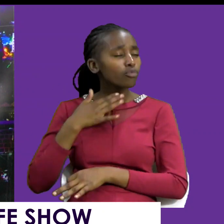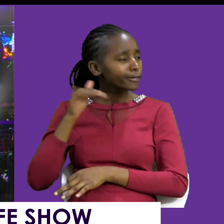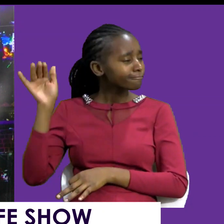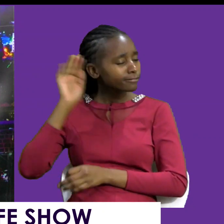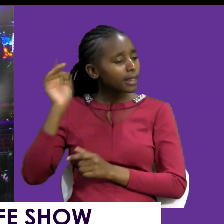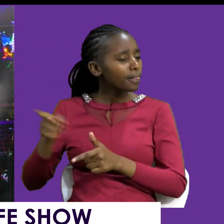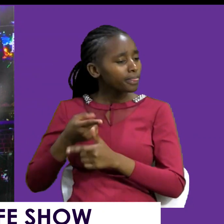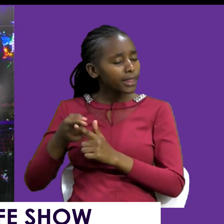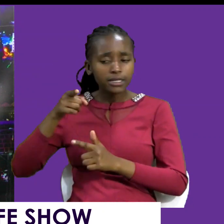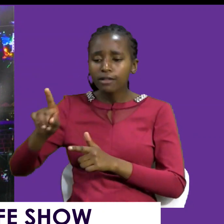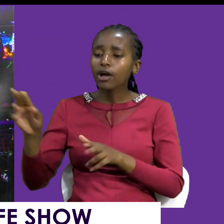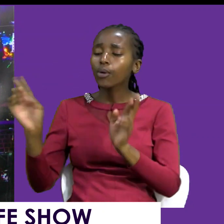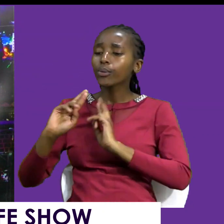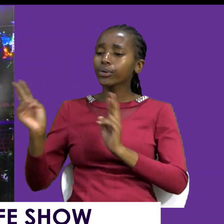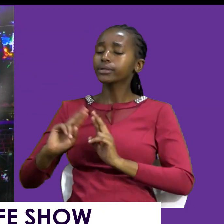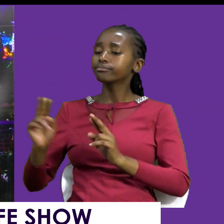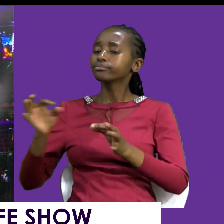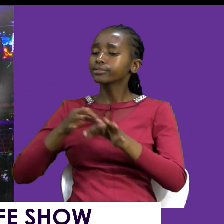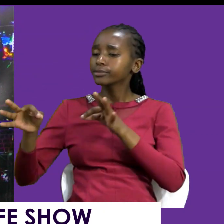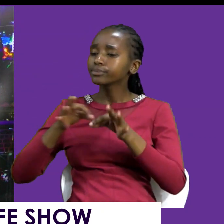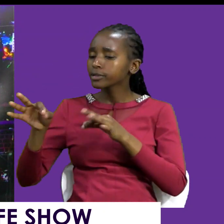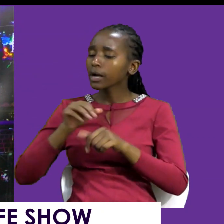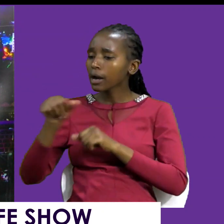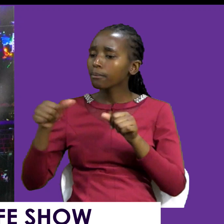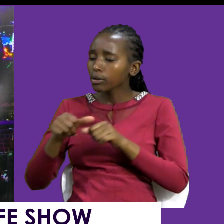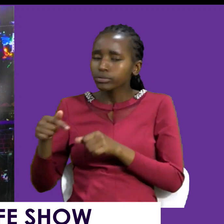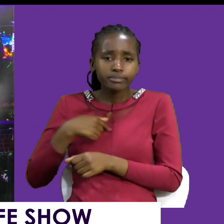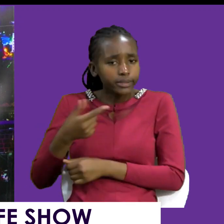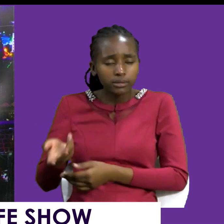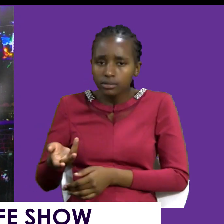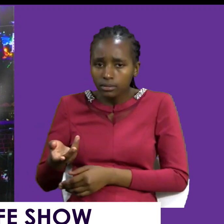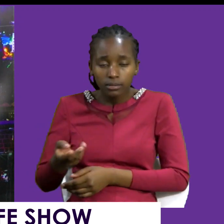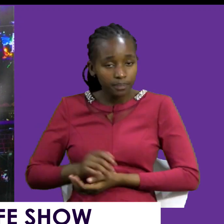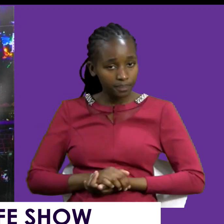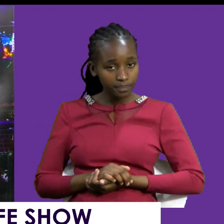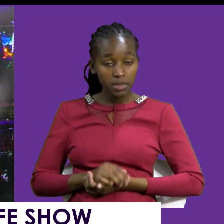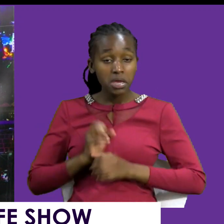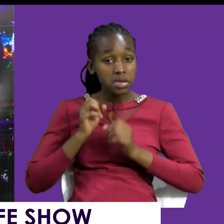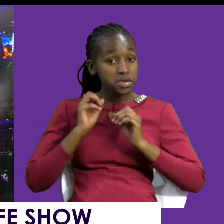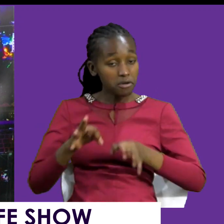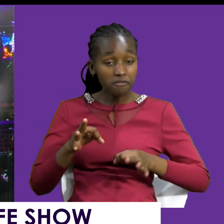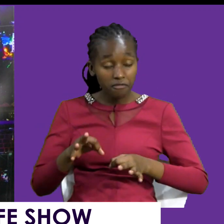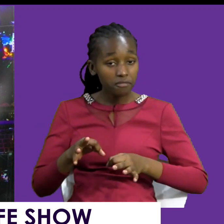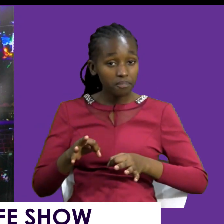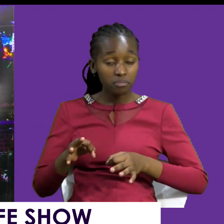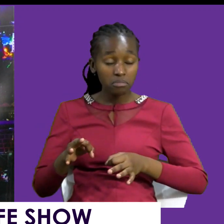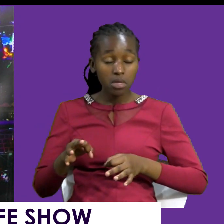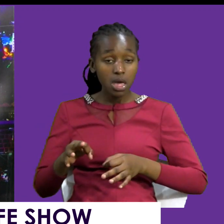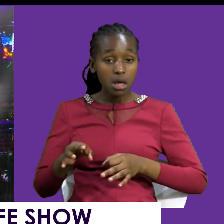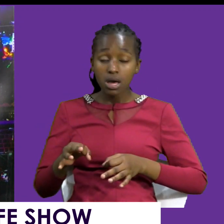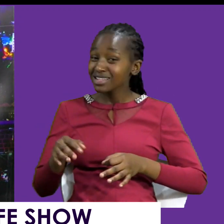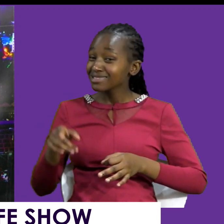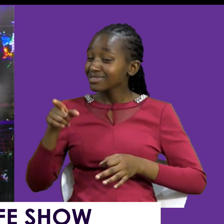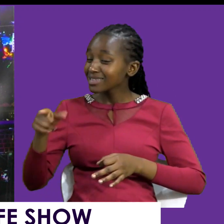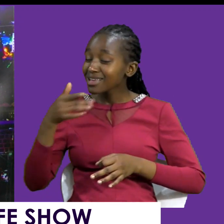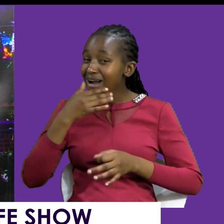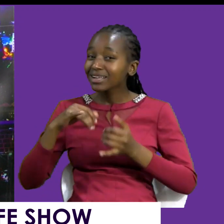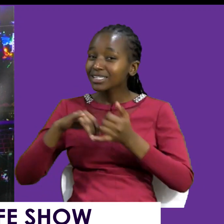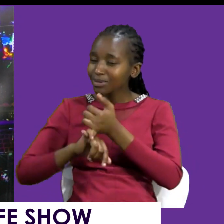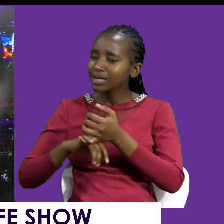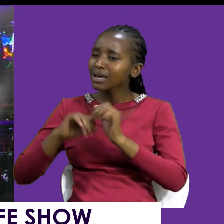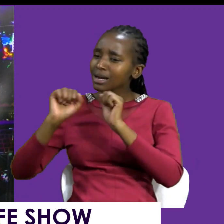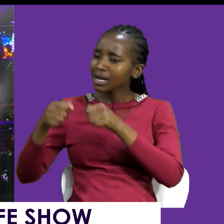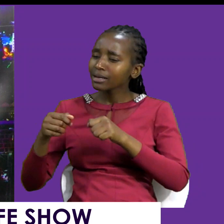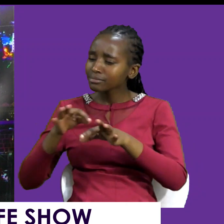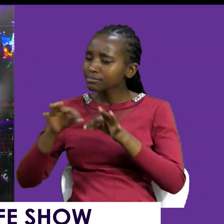listen, and even to you, about who you are. More often than not, they'll bring an image that may look like you, but